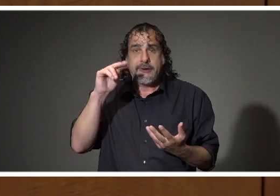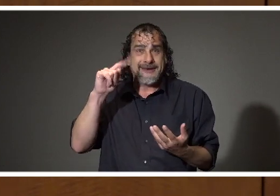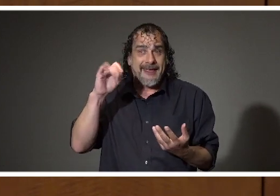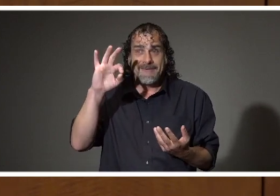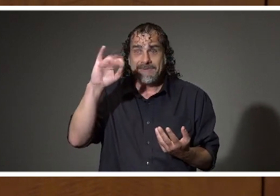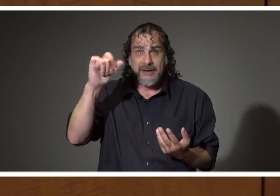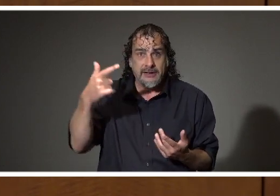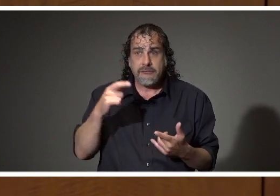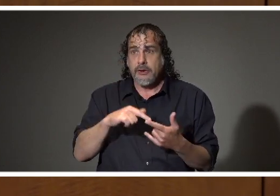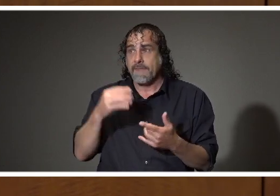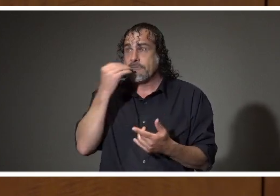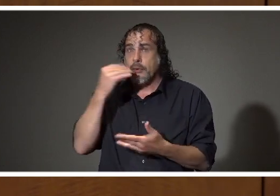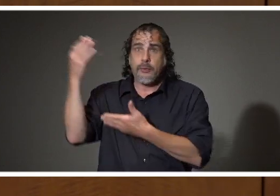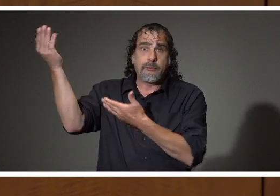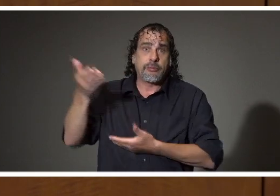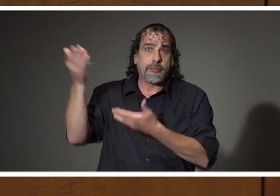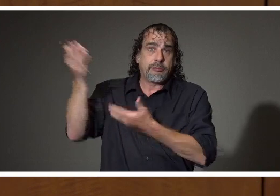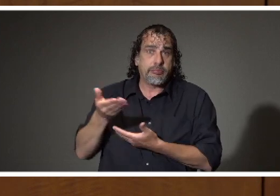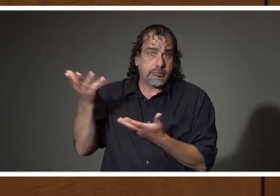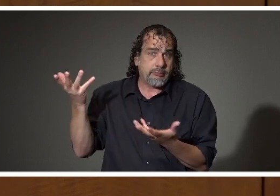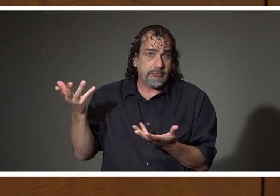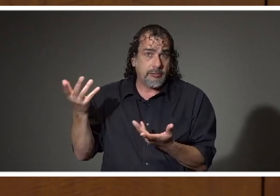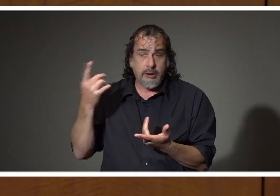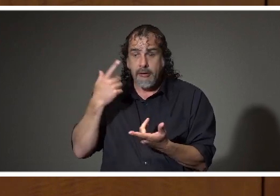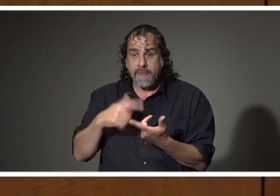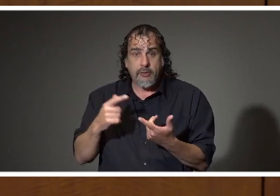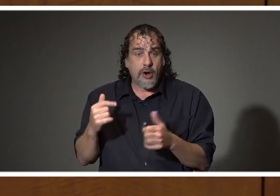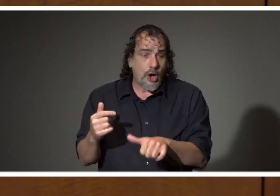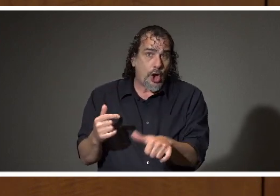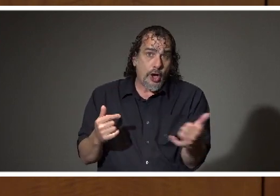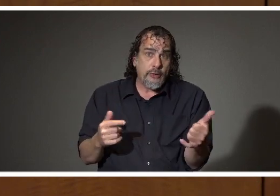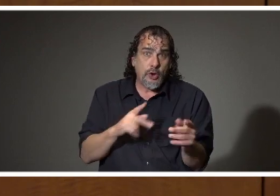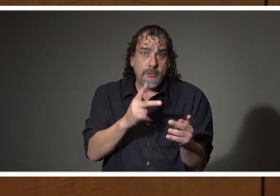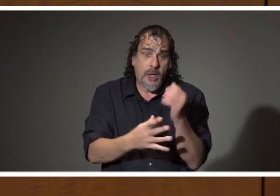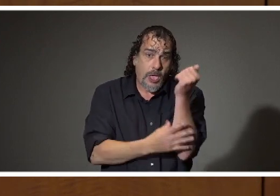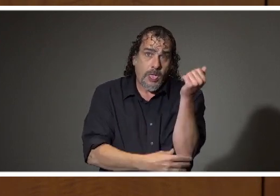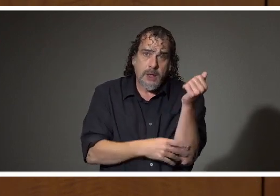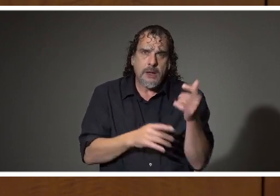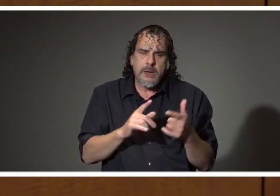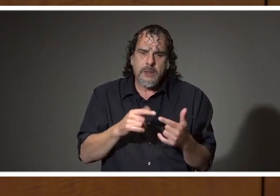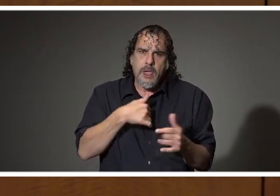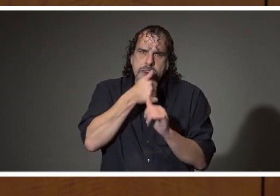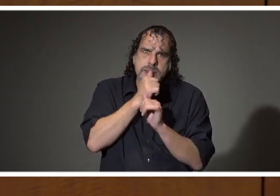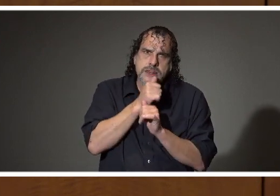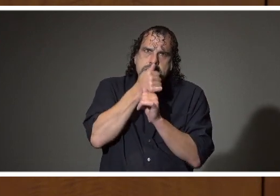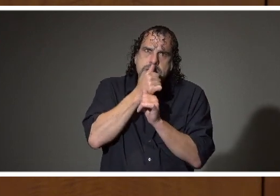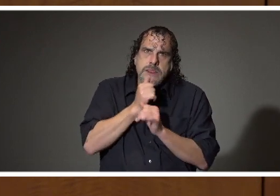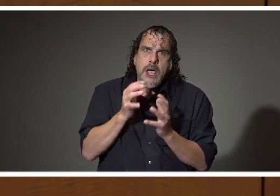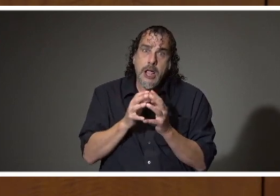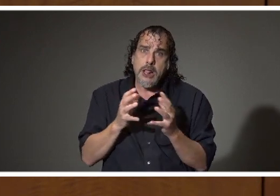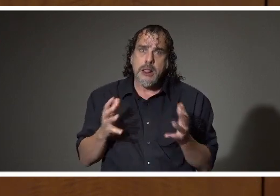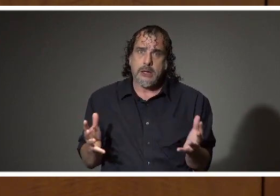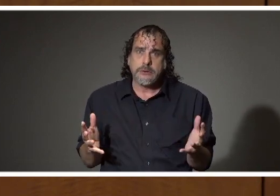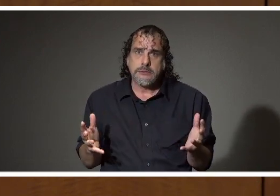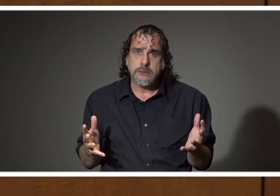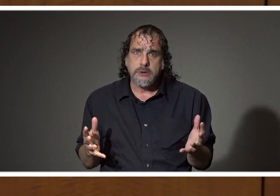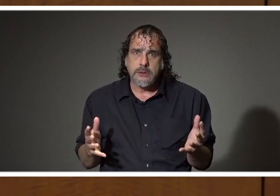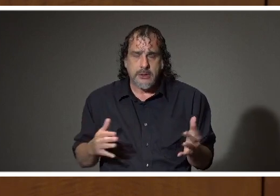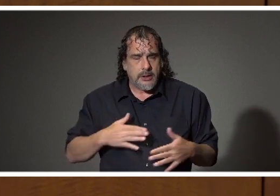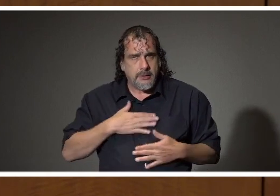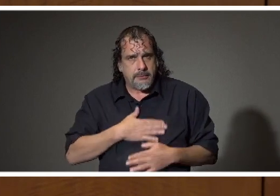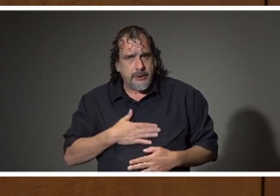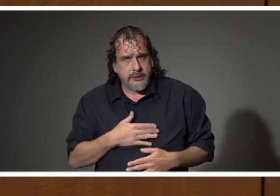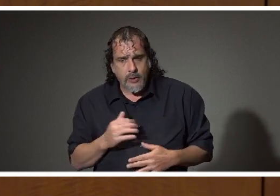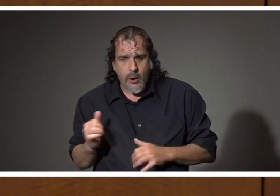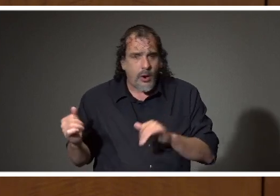food delivery. But for others, this is deeply, deeply painful. Please, all of my fellow